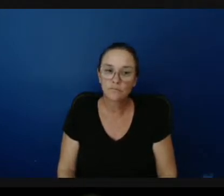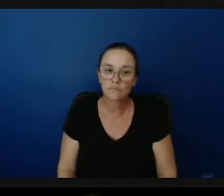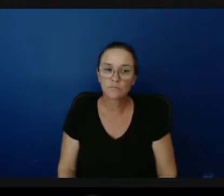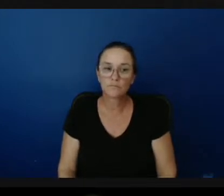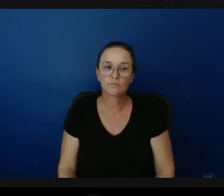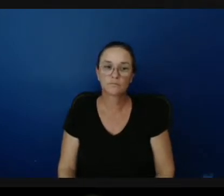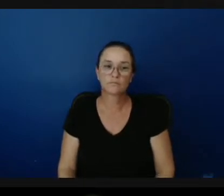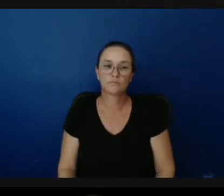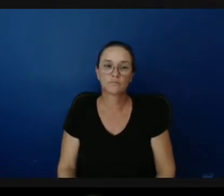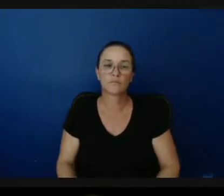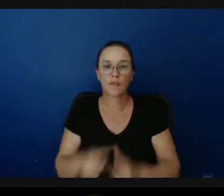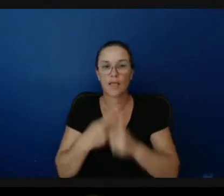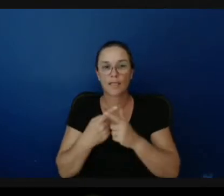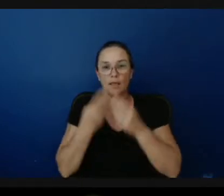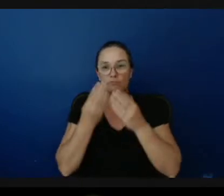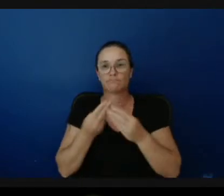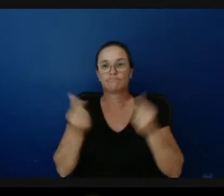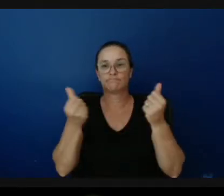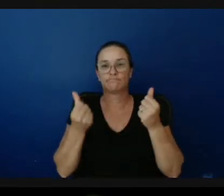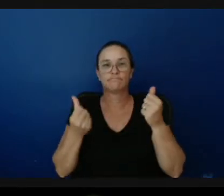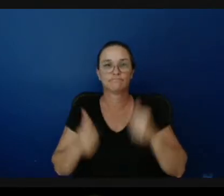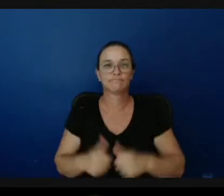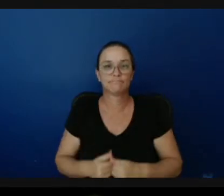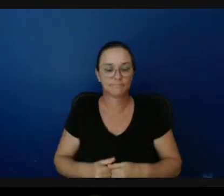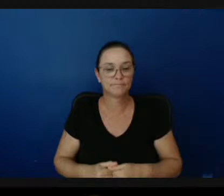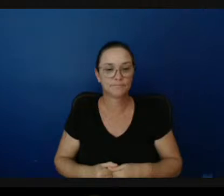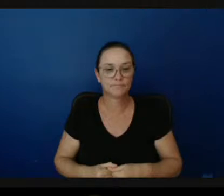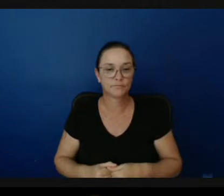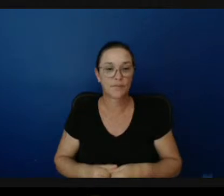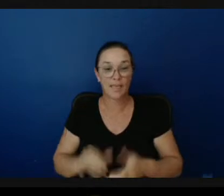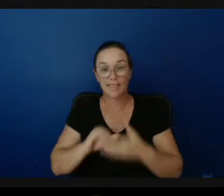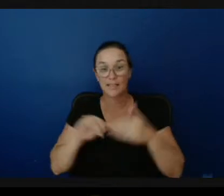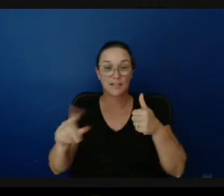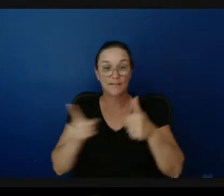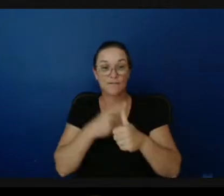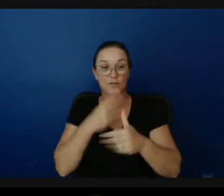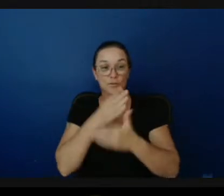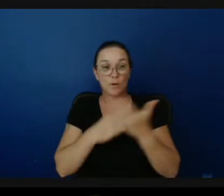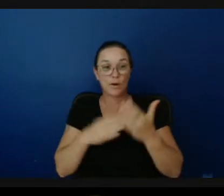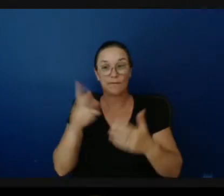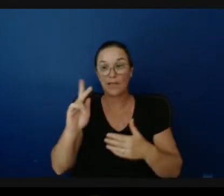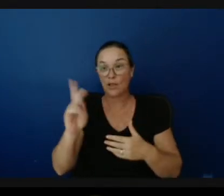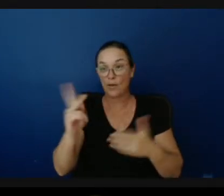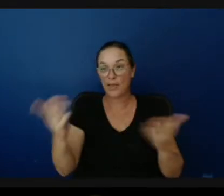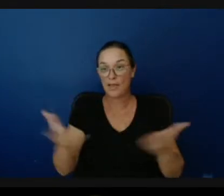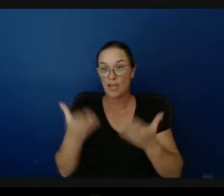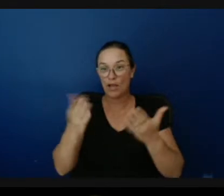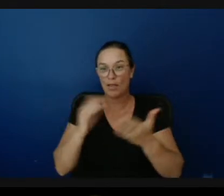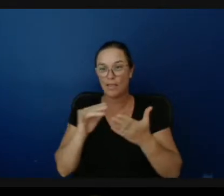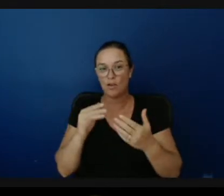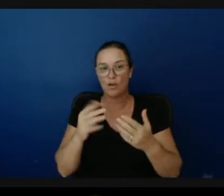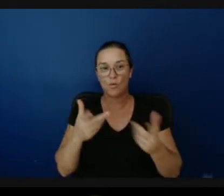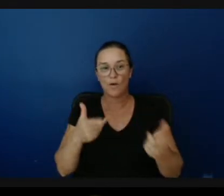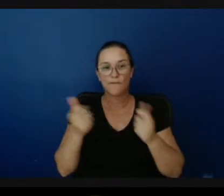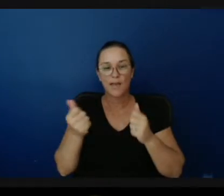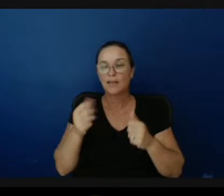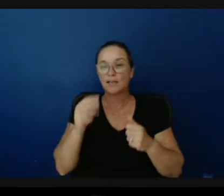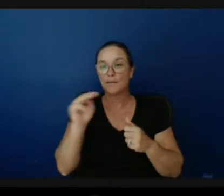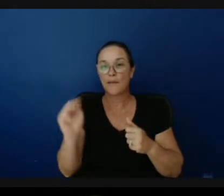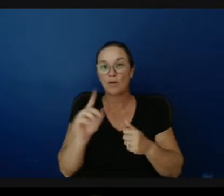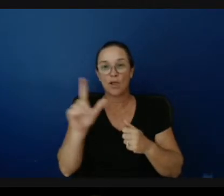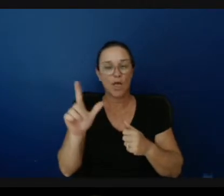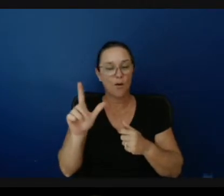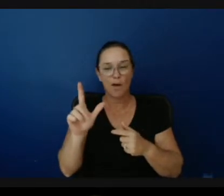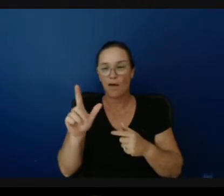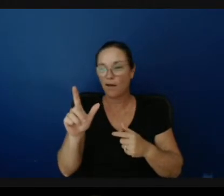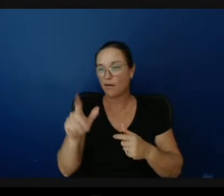the vents. So that's the first part of Kīlauea here. Just very quickly, I'll mention Mauna Loa is not doing anything